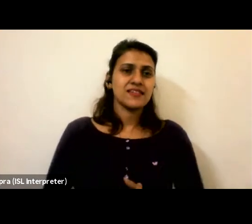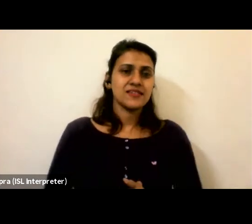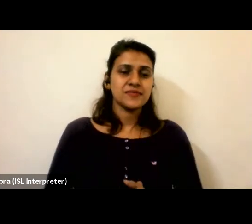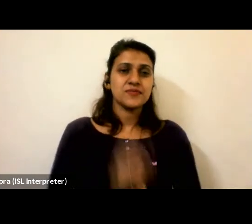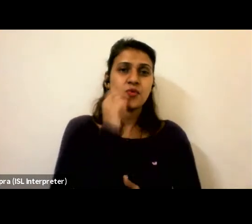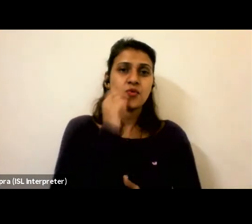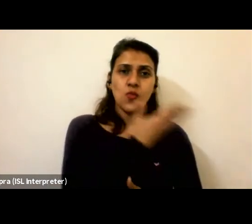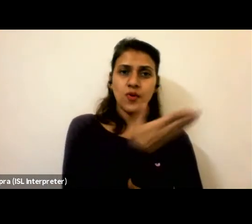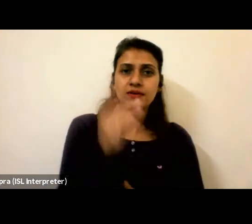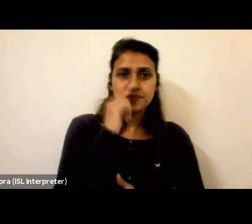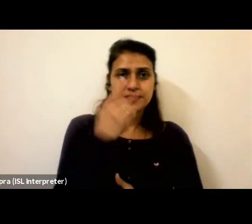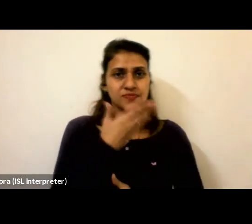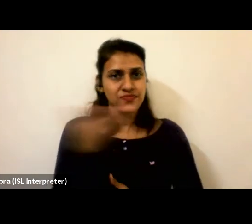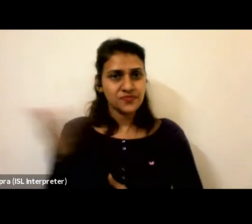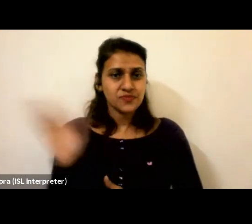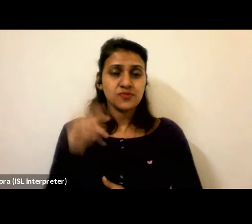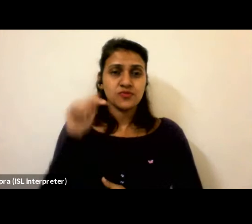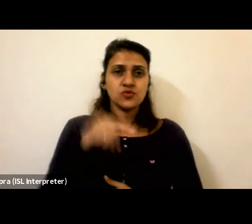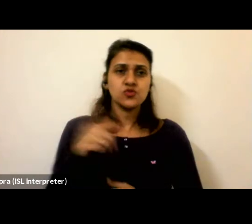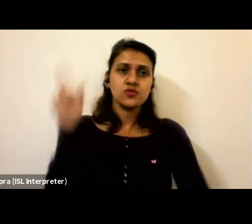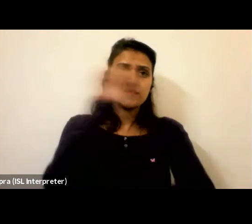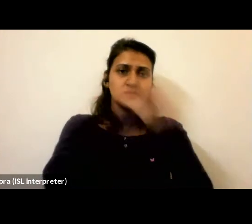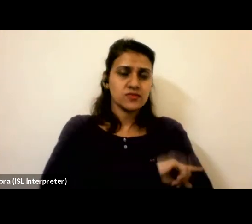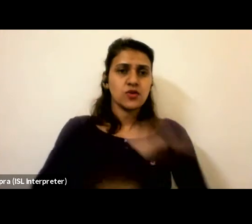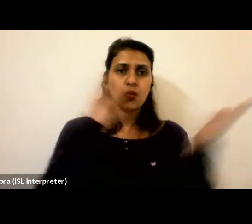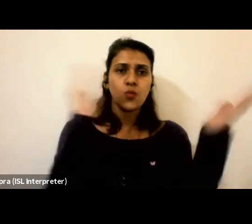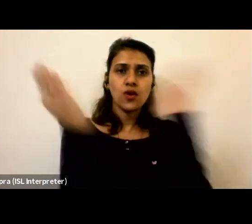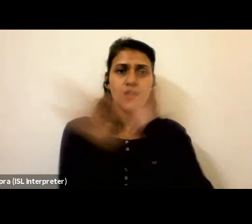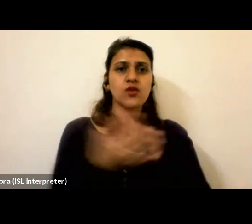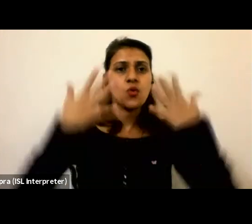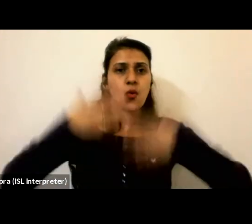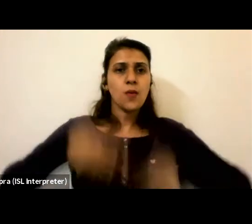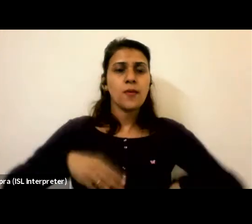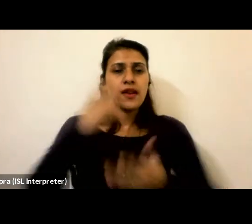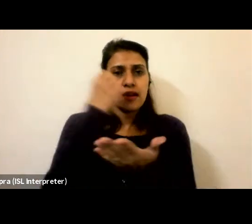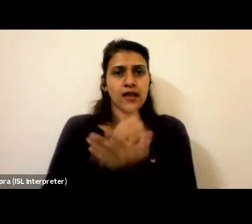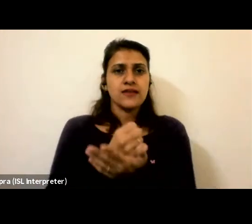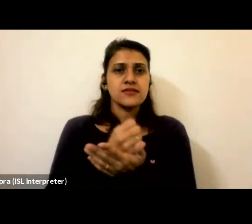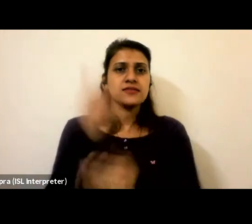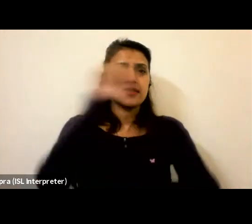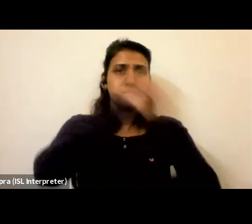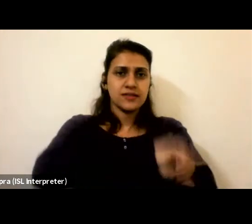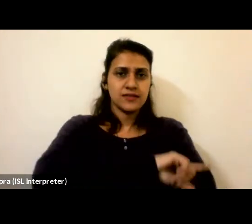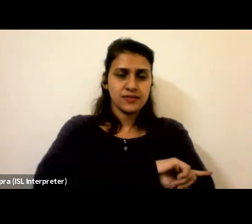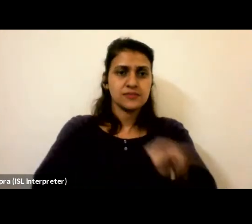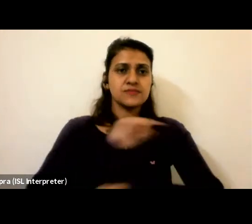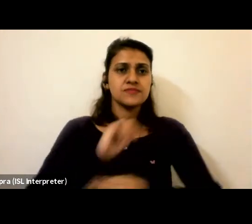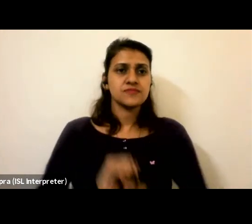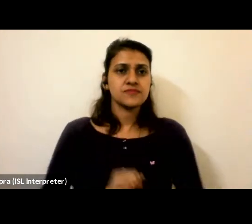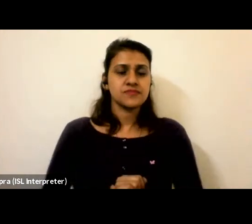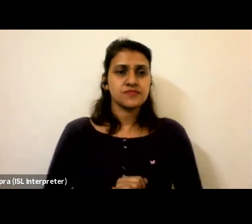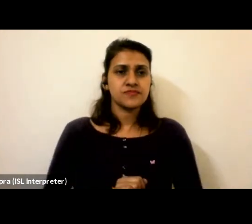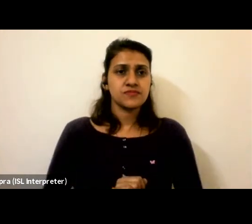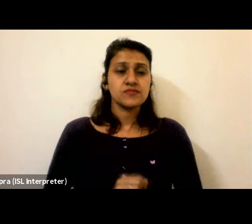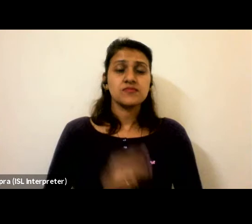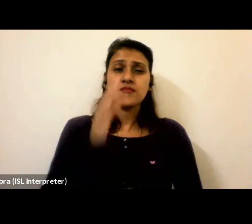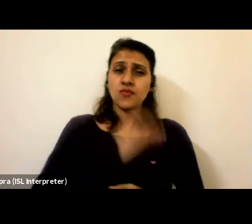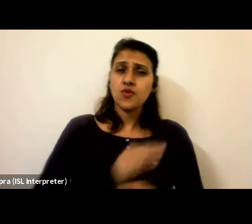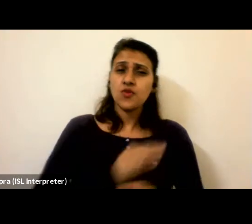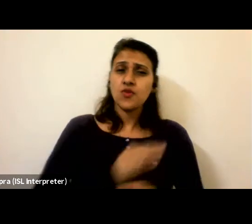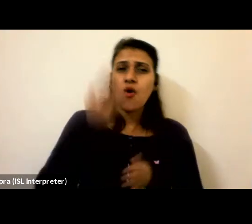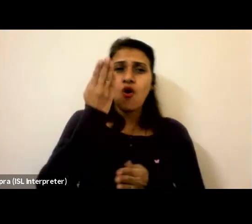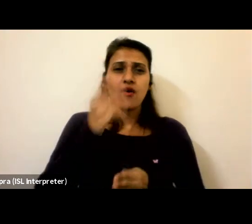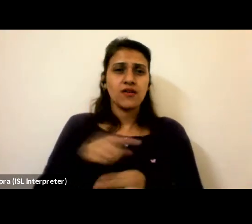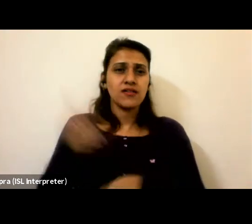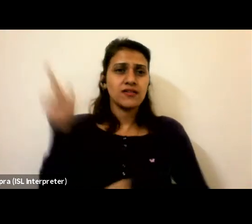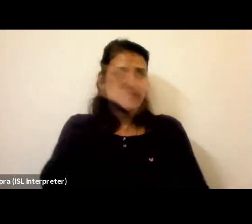today is World Human Rights Day. And what could be a more befitting day to